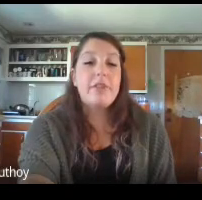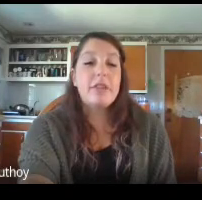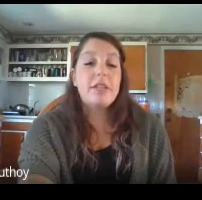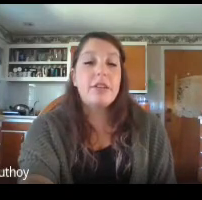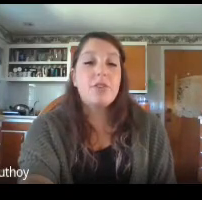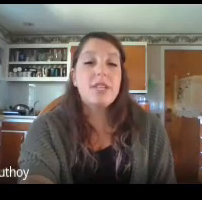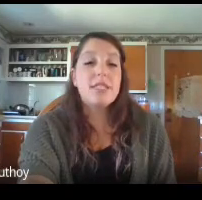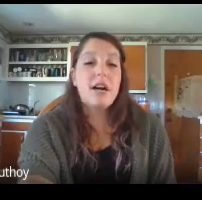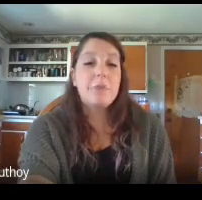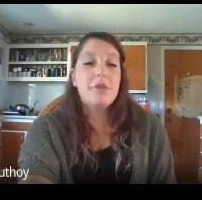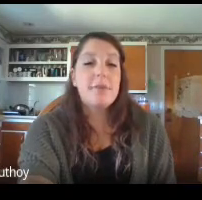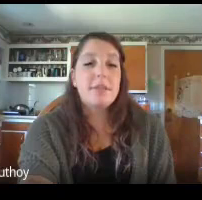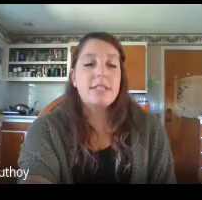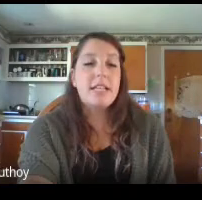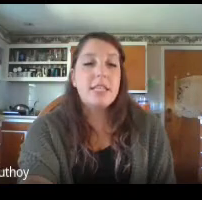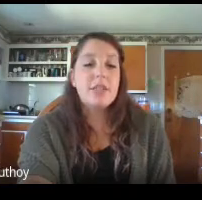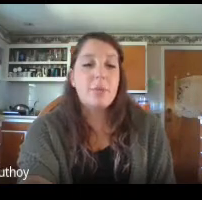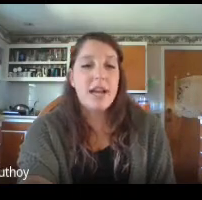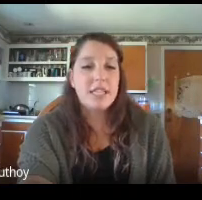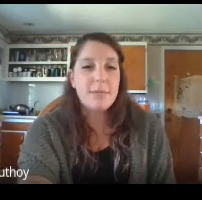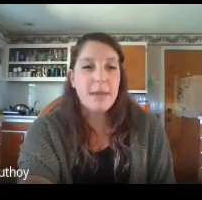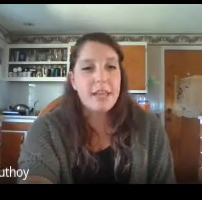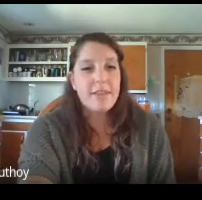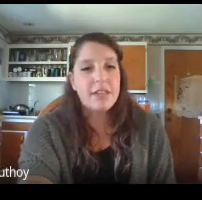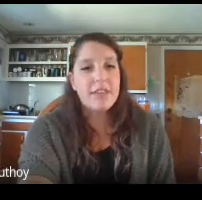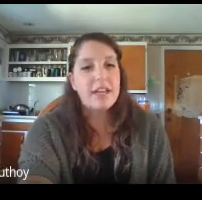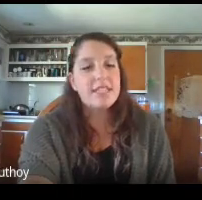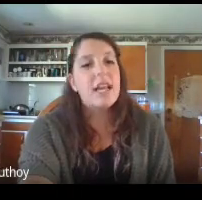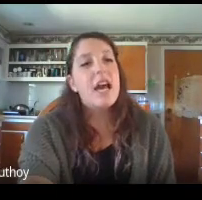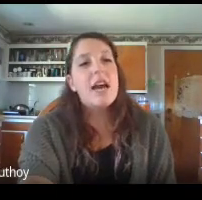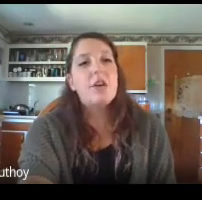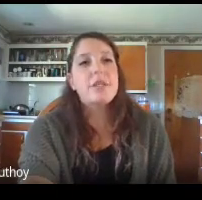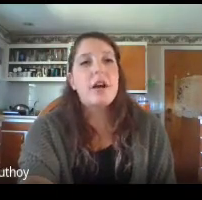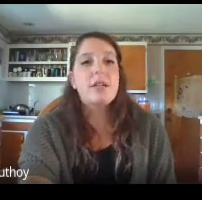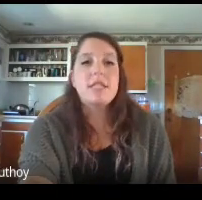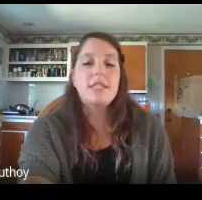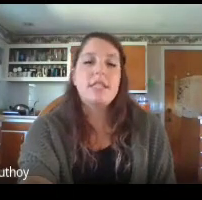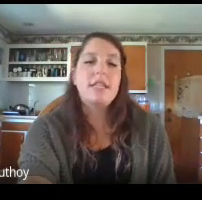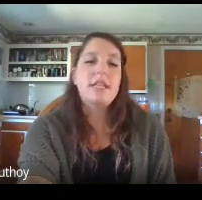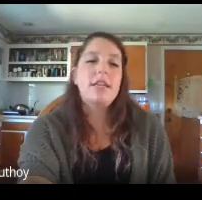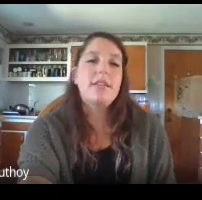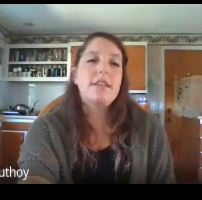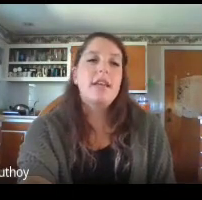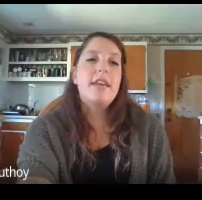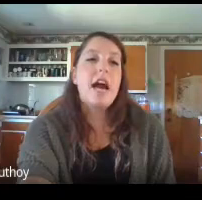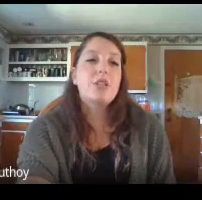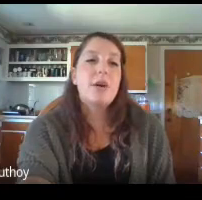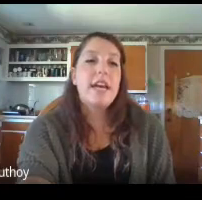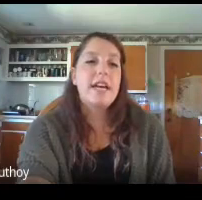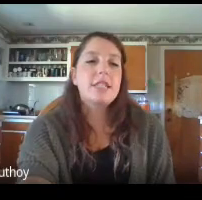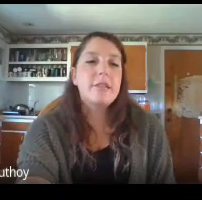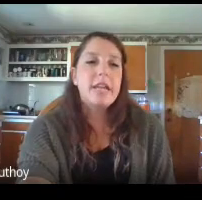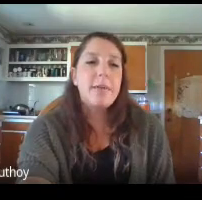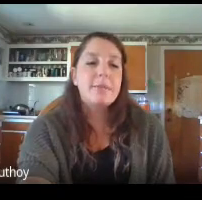I think if you really look through these, it'll help you remember the signs. So when you're practicing, maybe even look at this. I know it's hard to see the